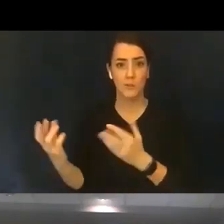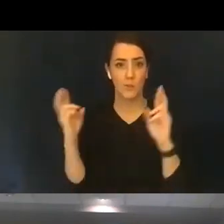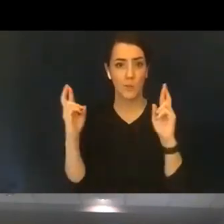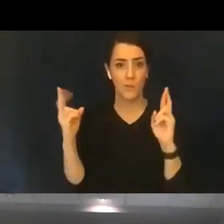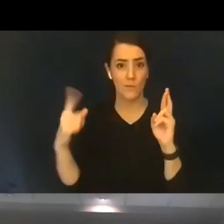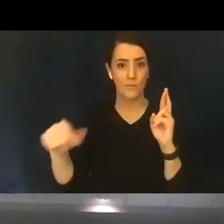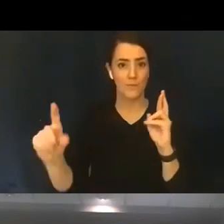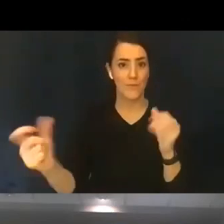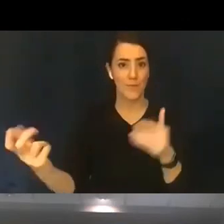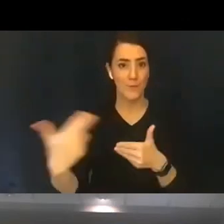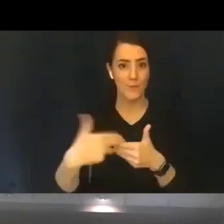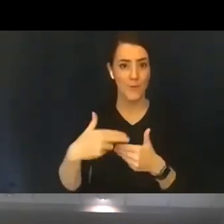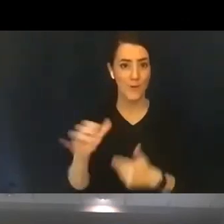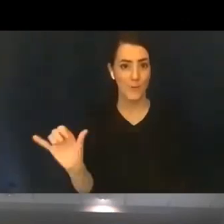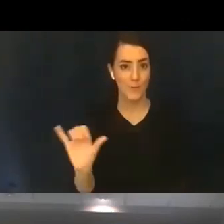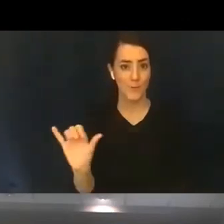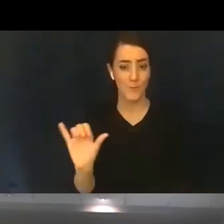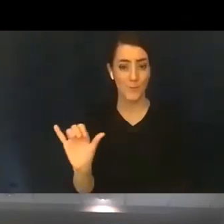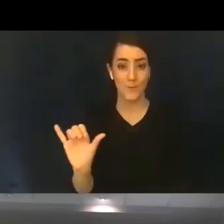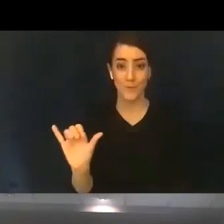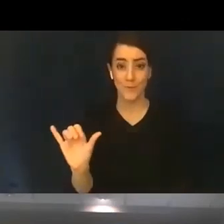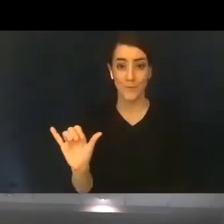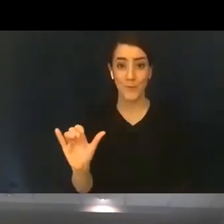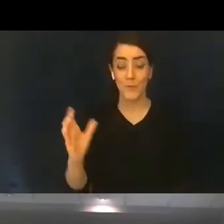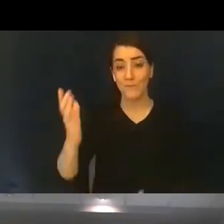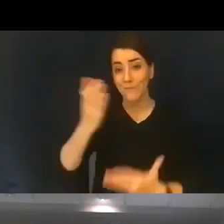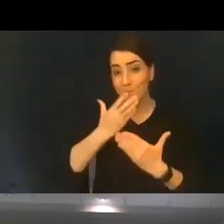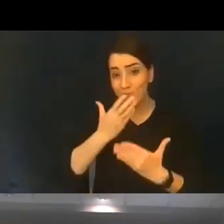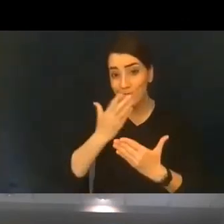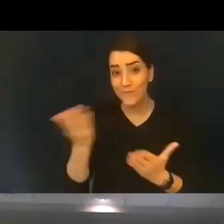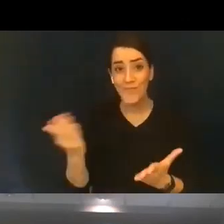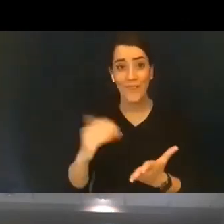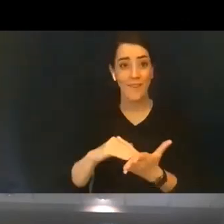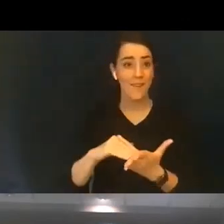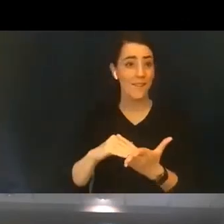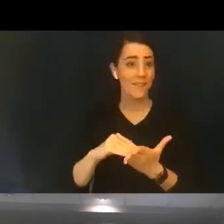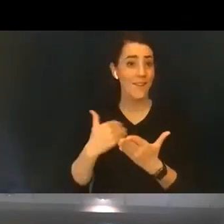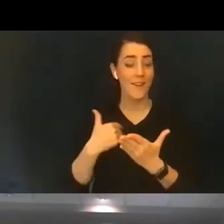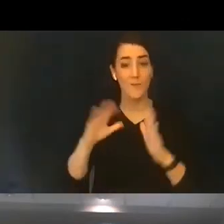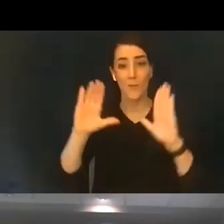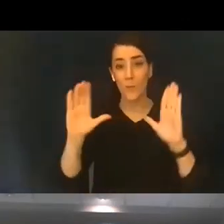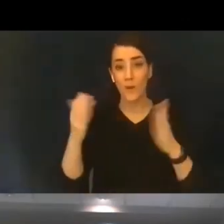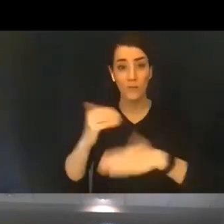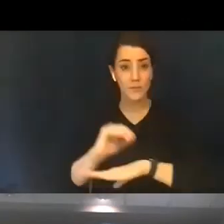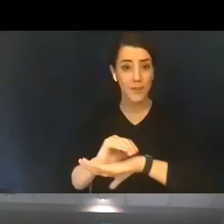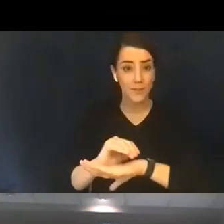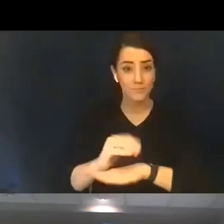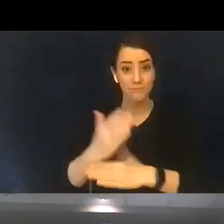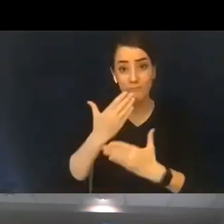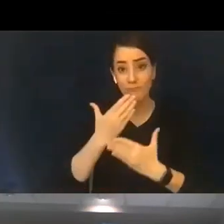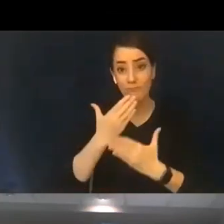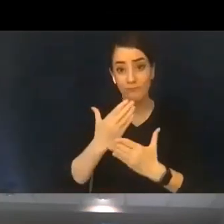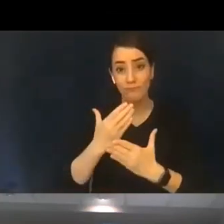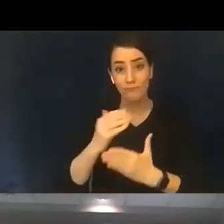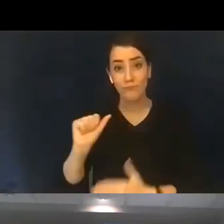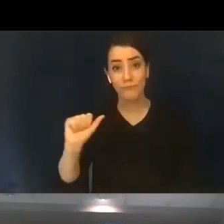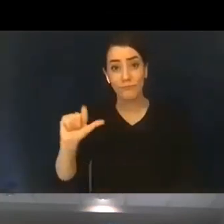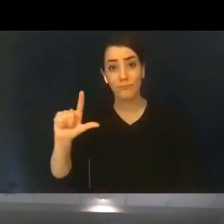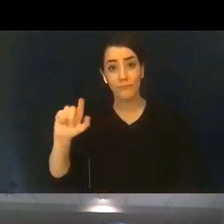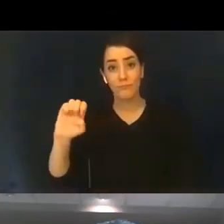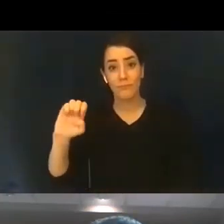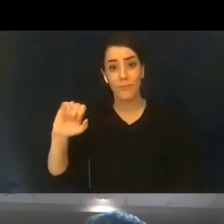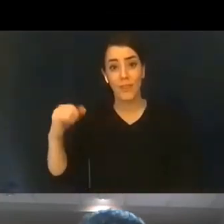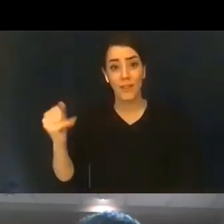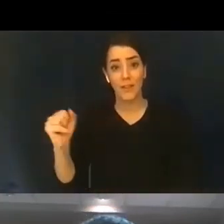well. So from all of us, thank you so much, and have a delightful evening. Thank you, George. Thank you, Joe, and thank